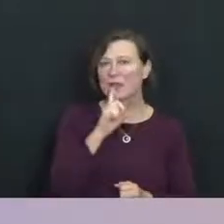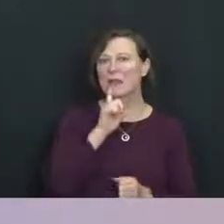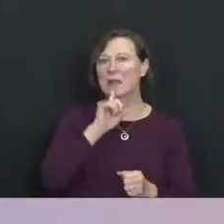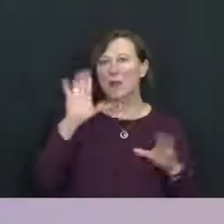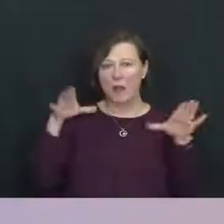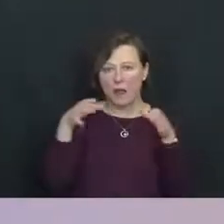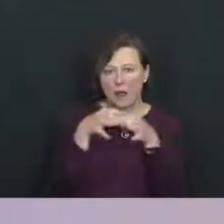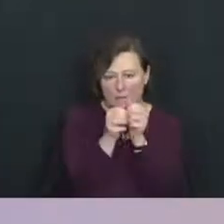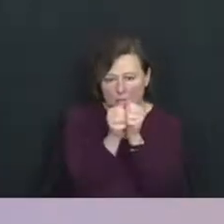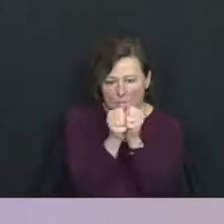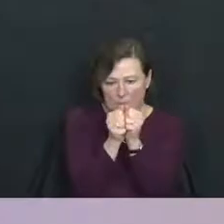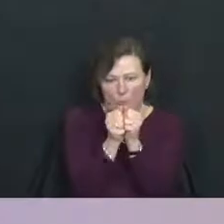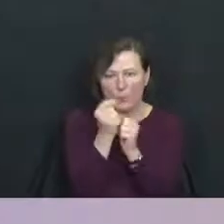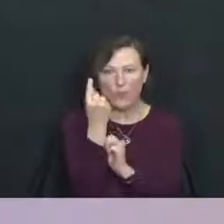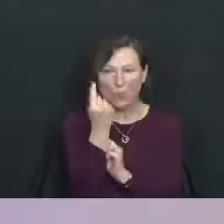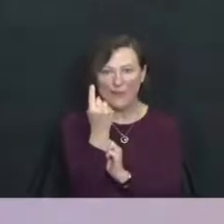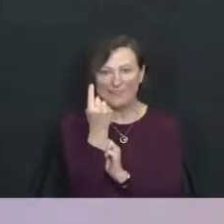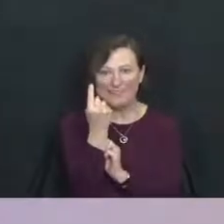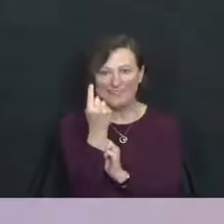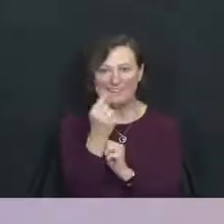one.